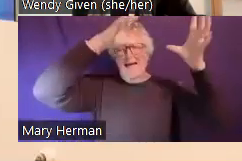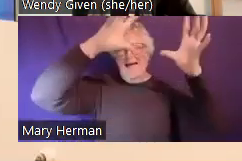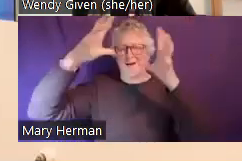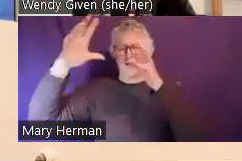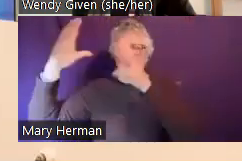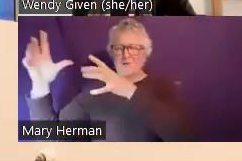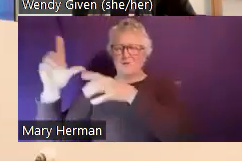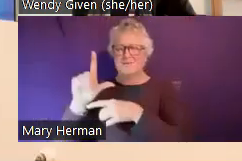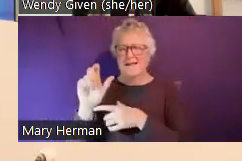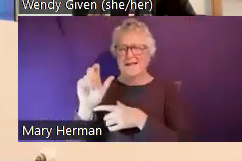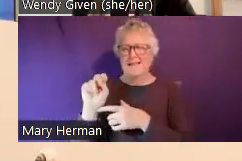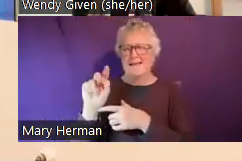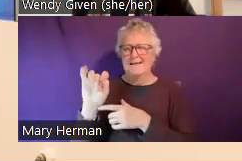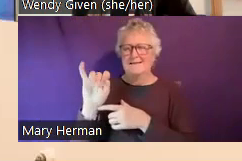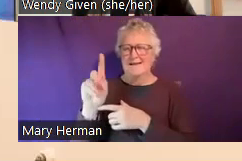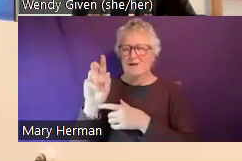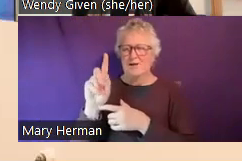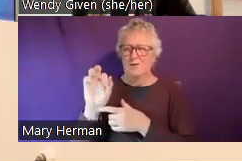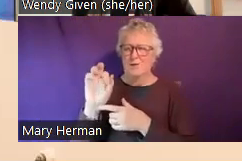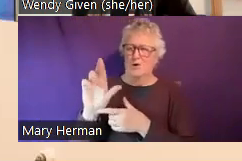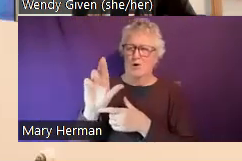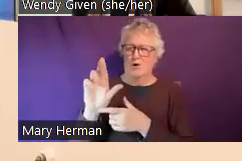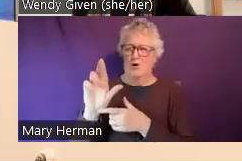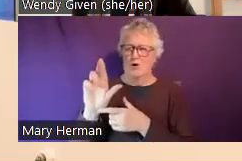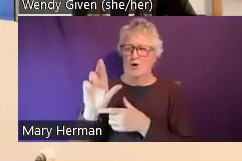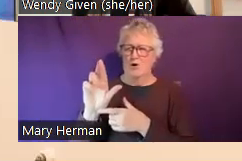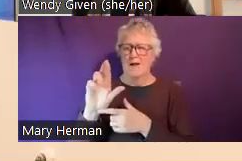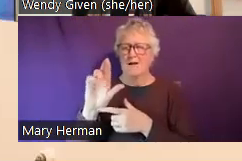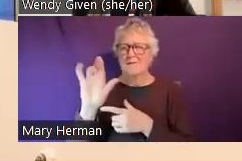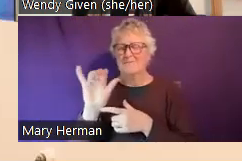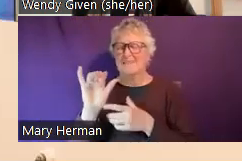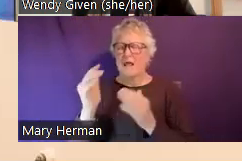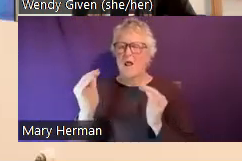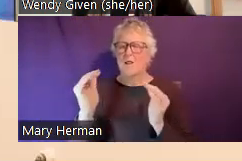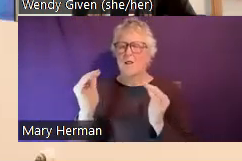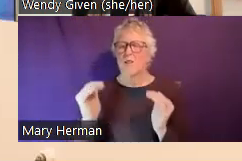lenticulars, it's very sort of low